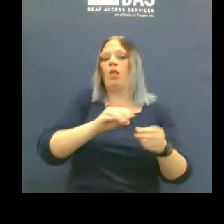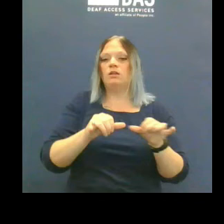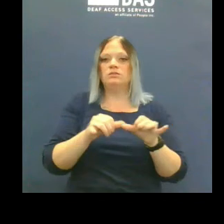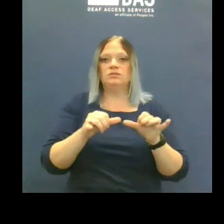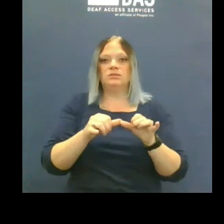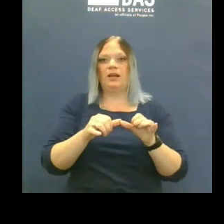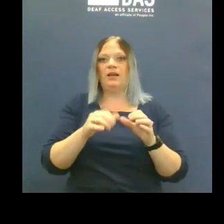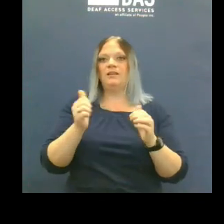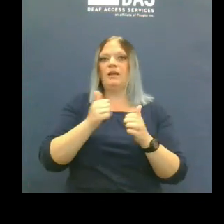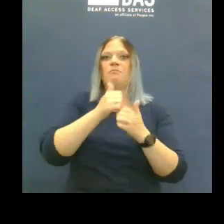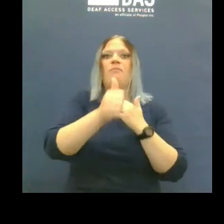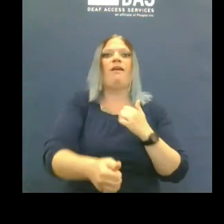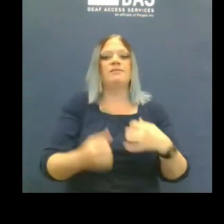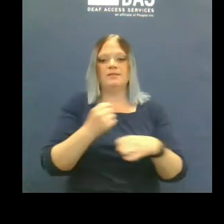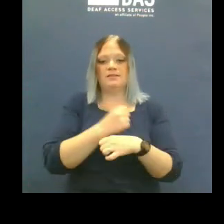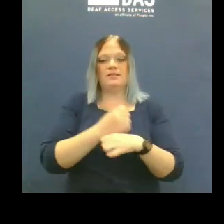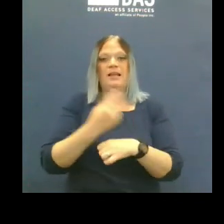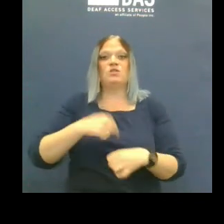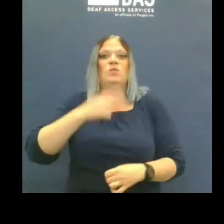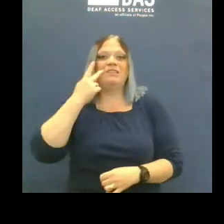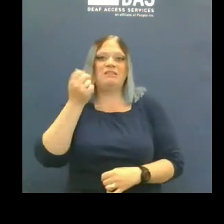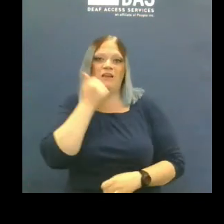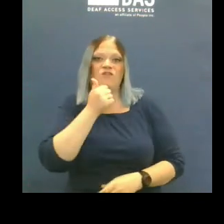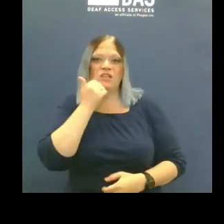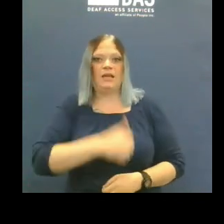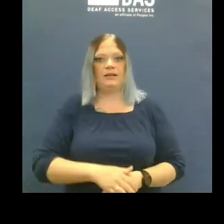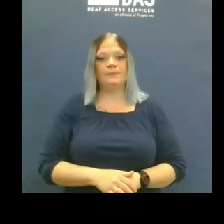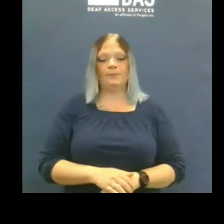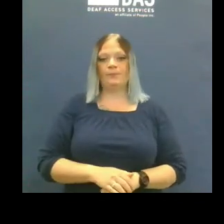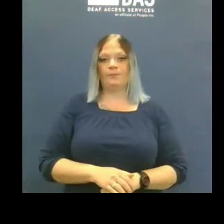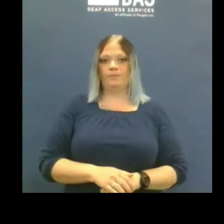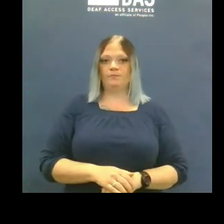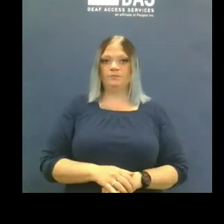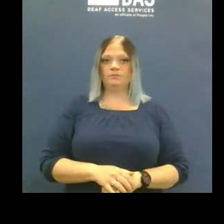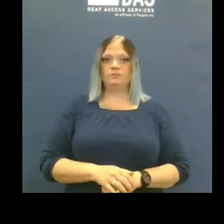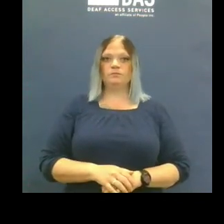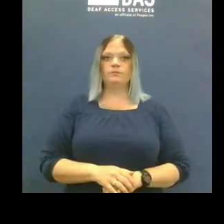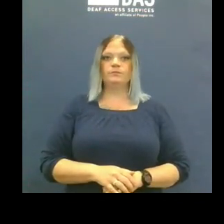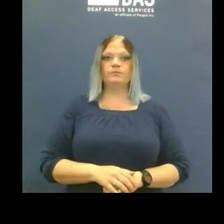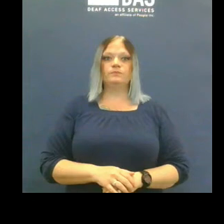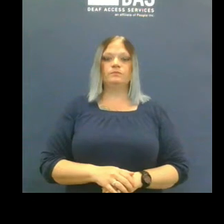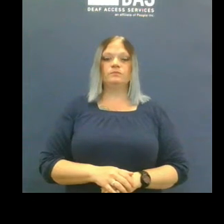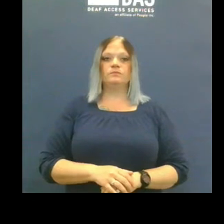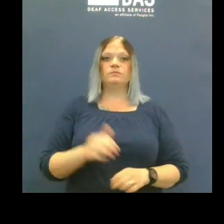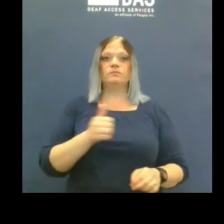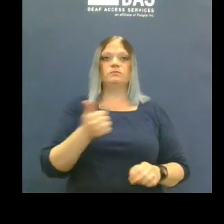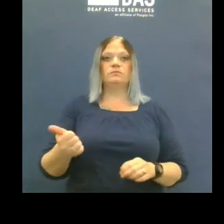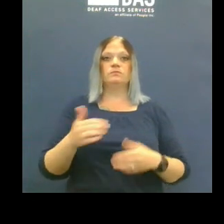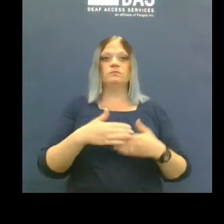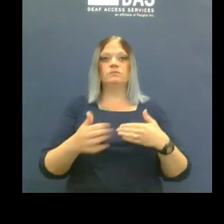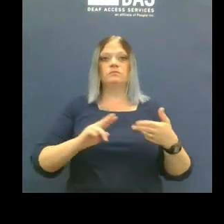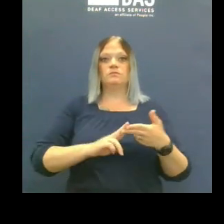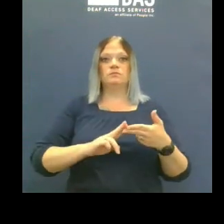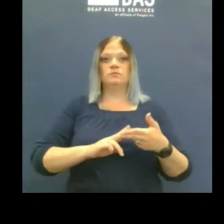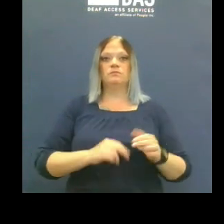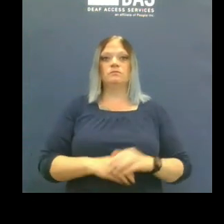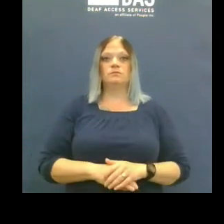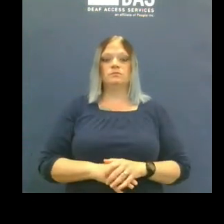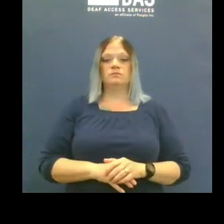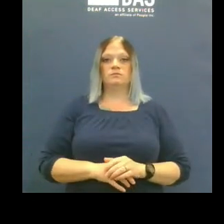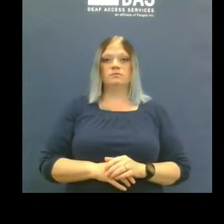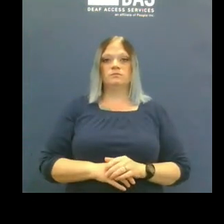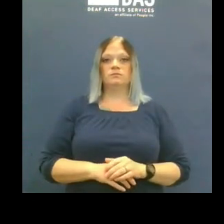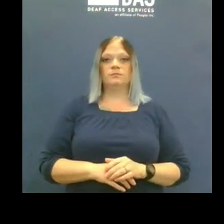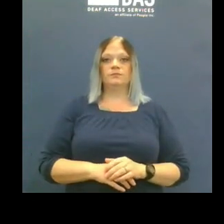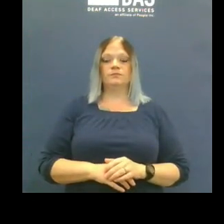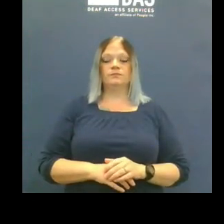just the statistics maybe that we're seeing every single day. The other thing we wanted to take a look to, if I could get to the next slide, just to give